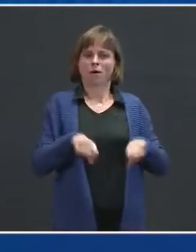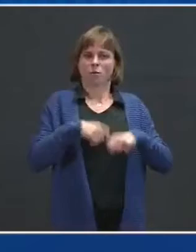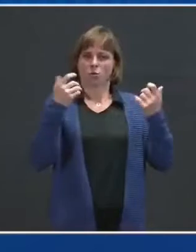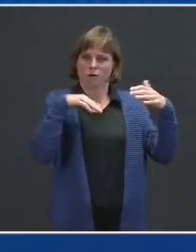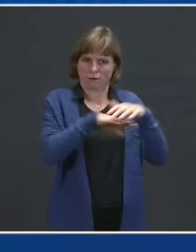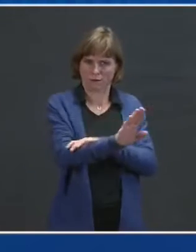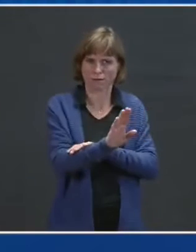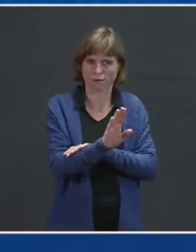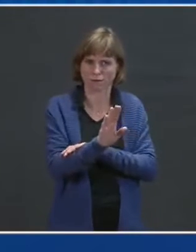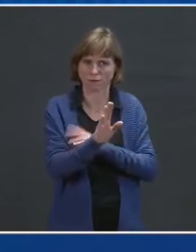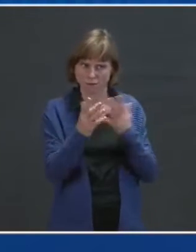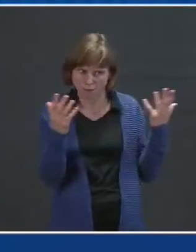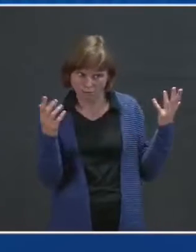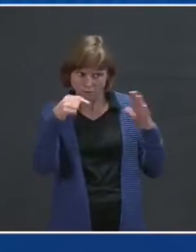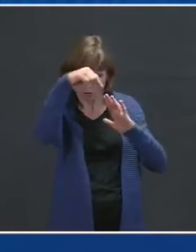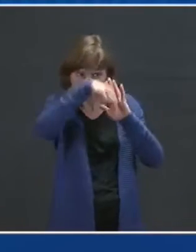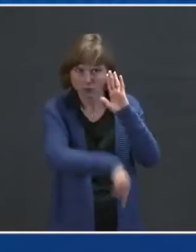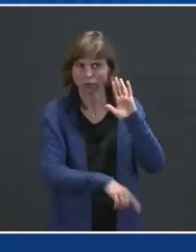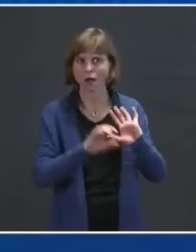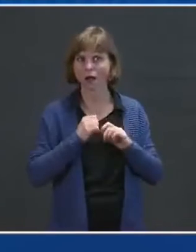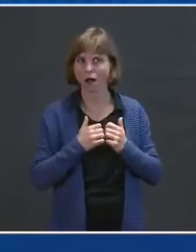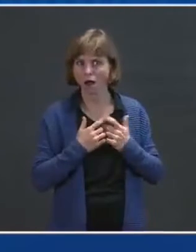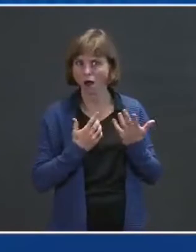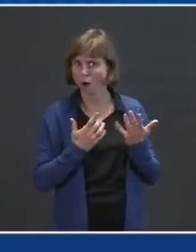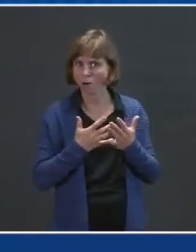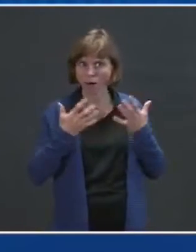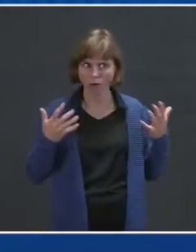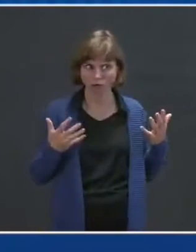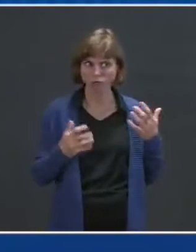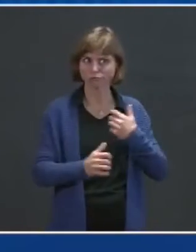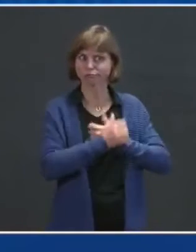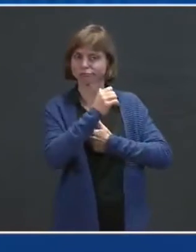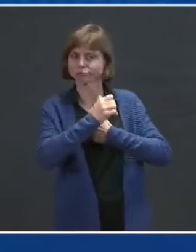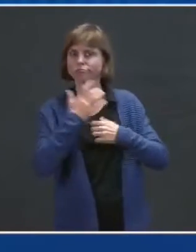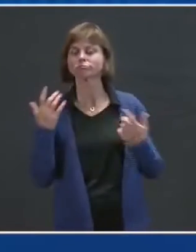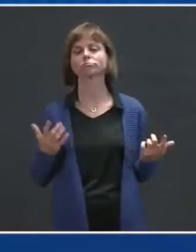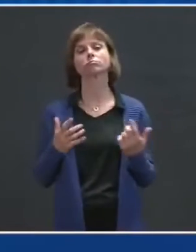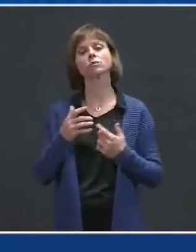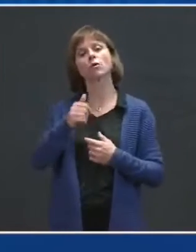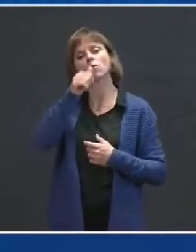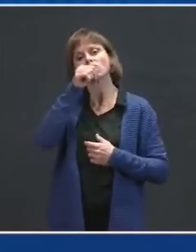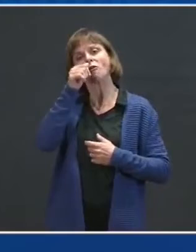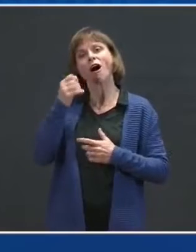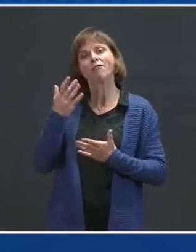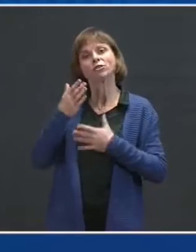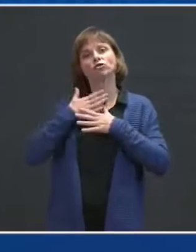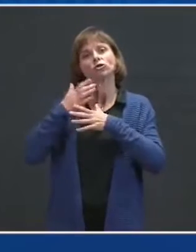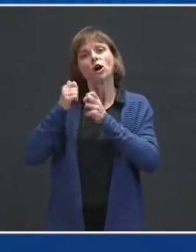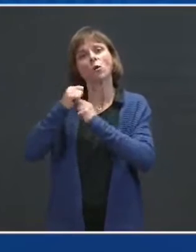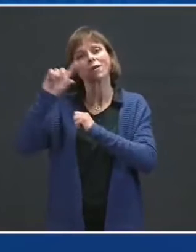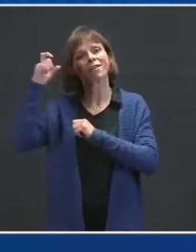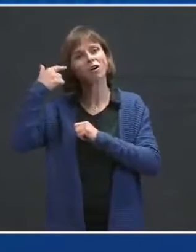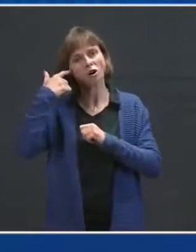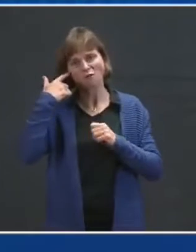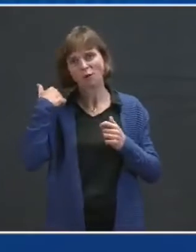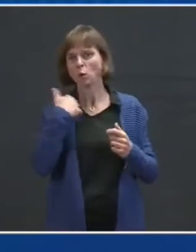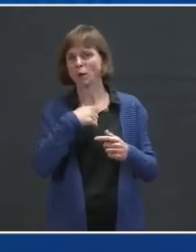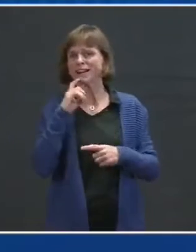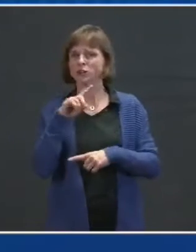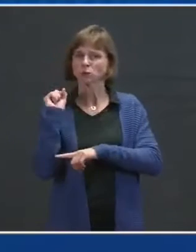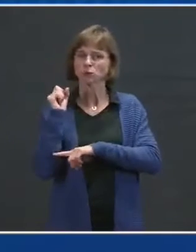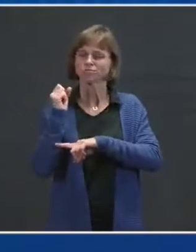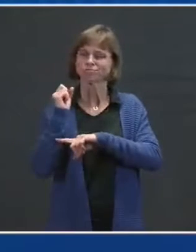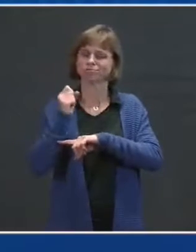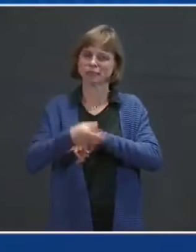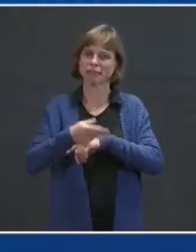are legal barriers and disincentives to the private sector sharing information with the government that is something we need to overcome. And then